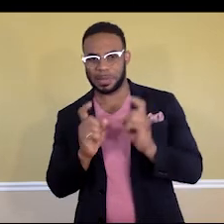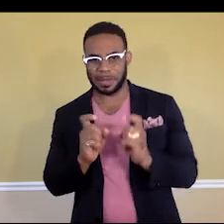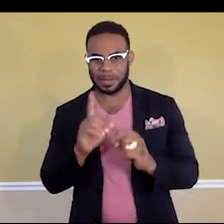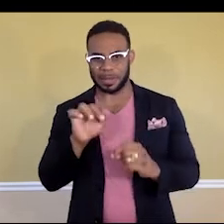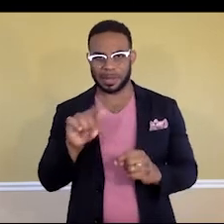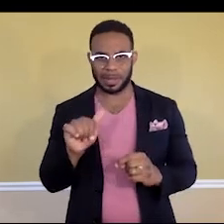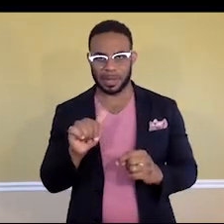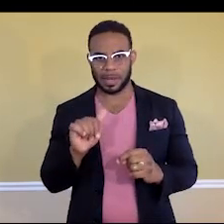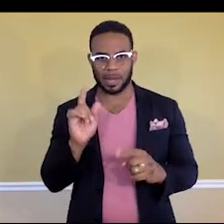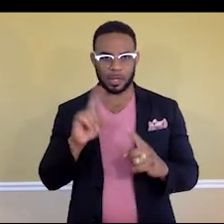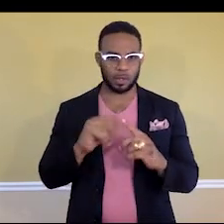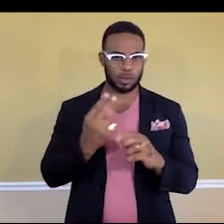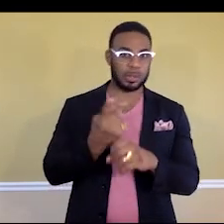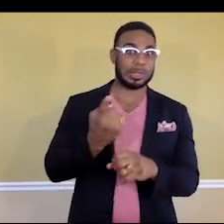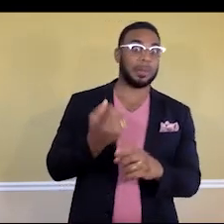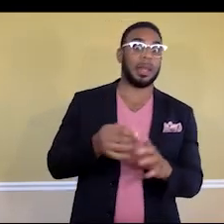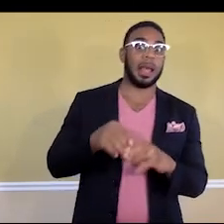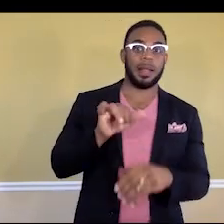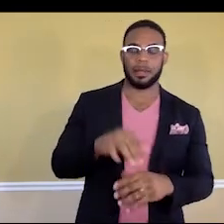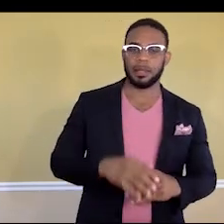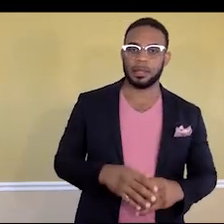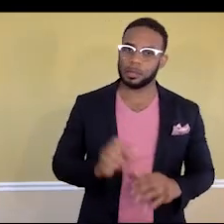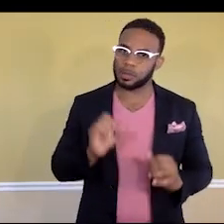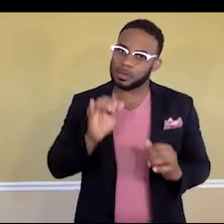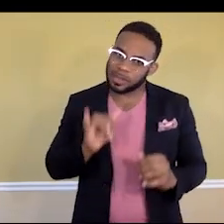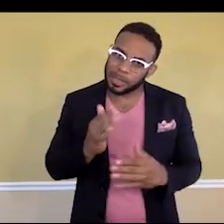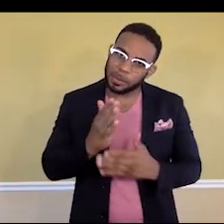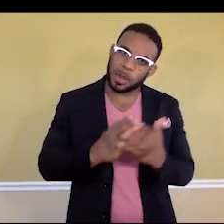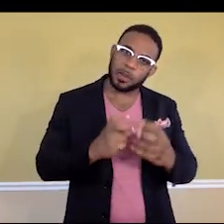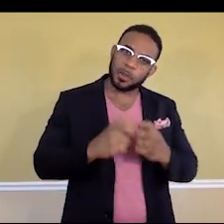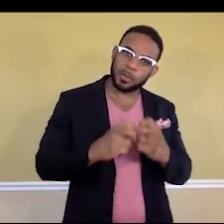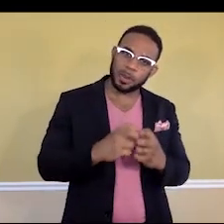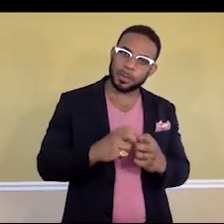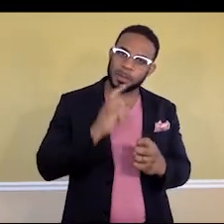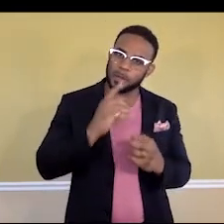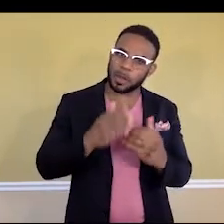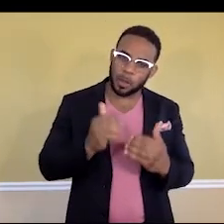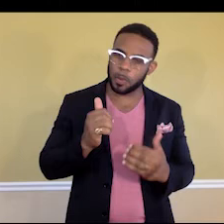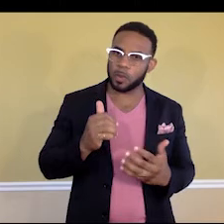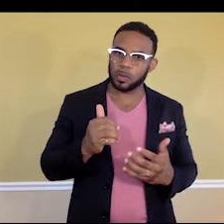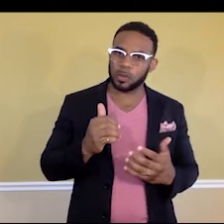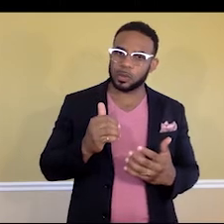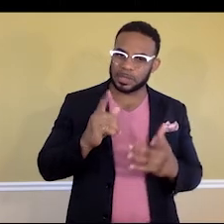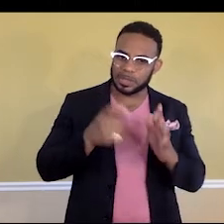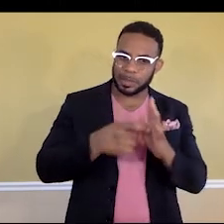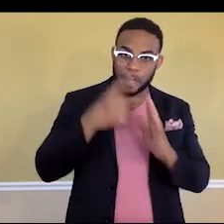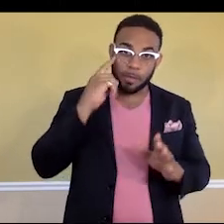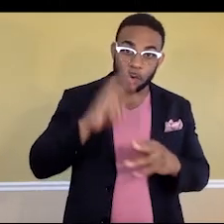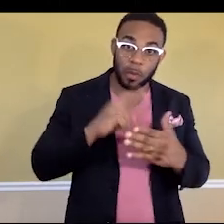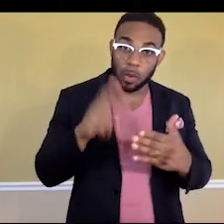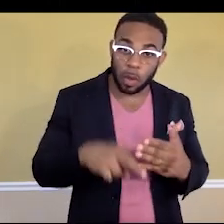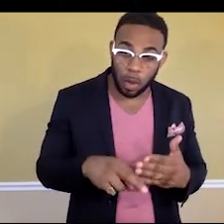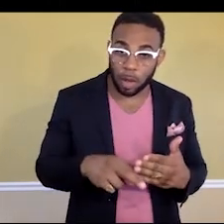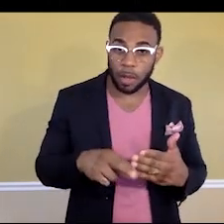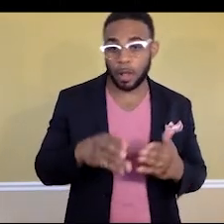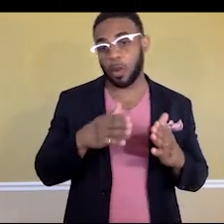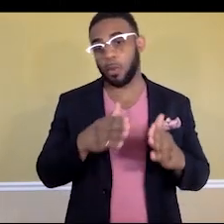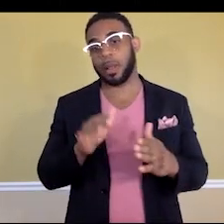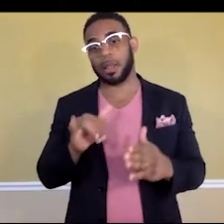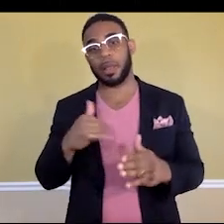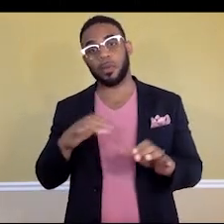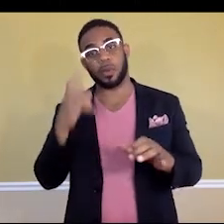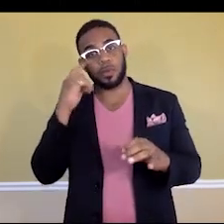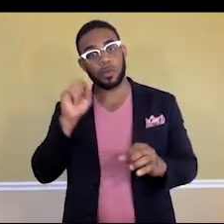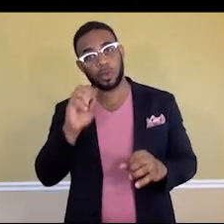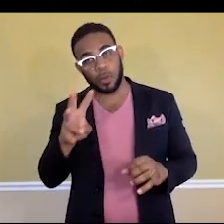data until we tease something out of it. And so that's part of the problem, is almost this demand for results and the way that we do